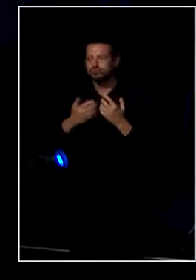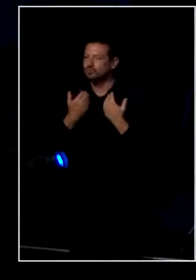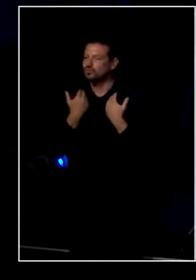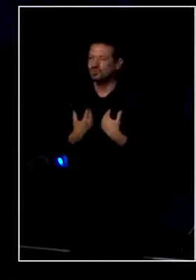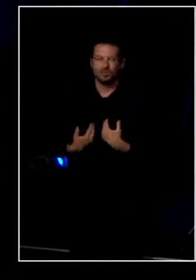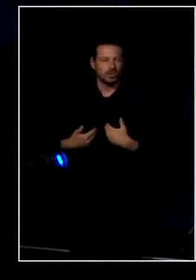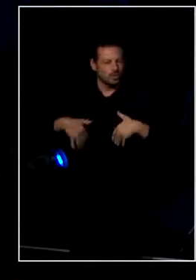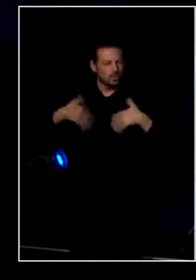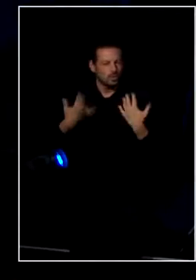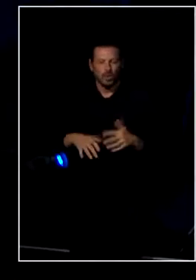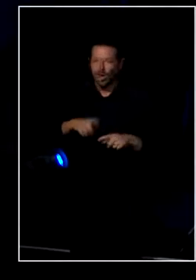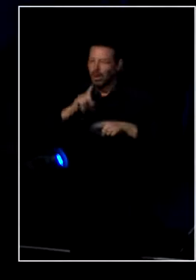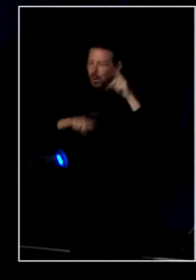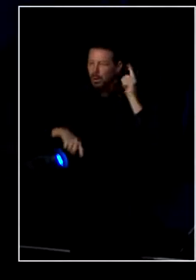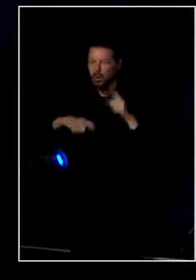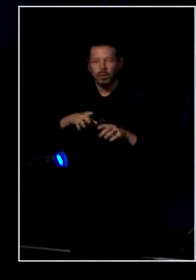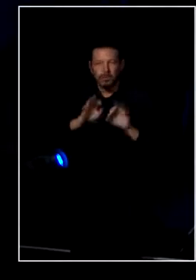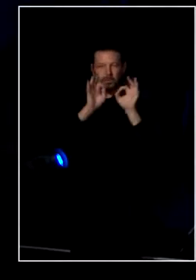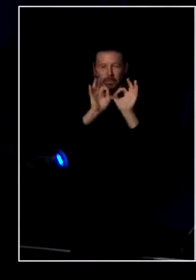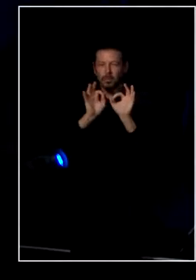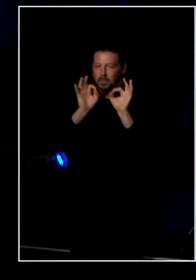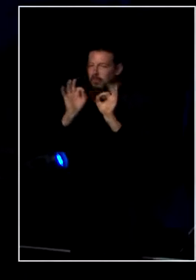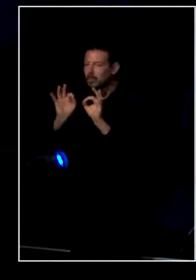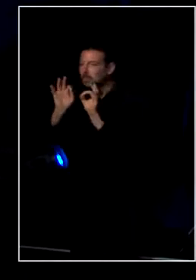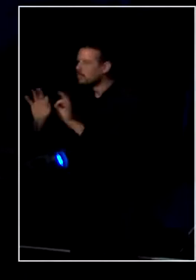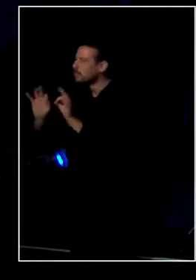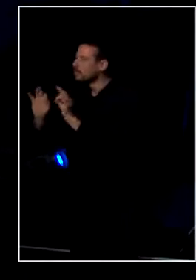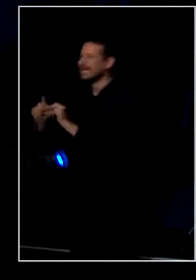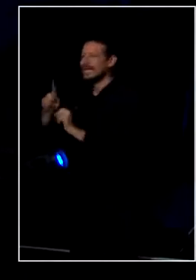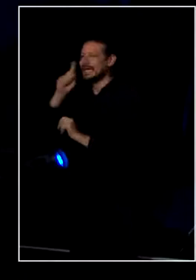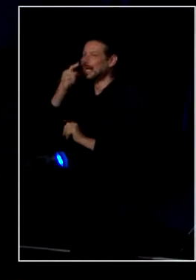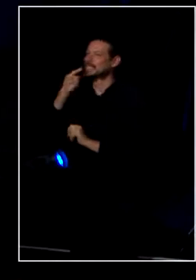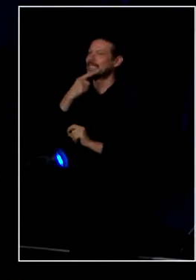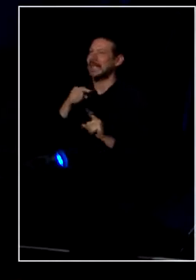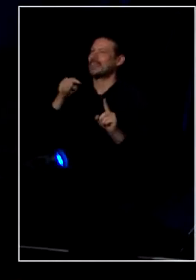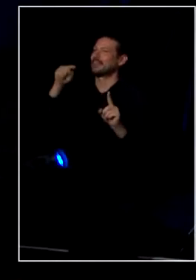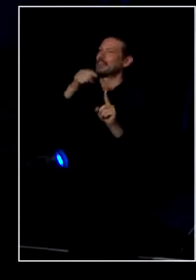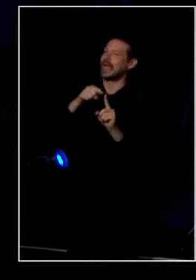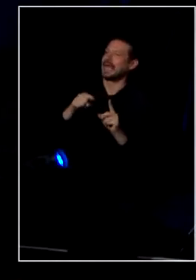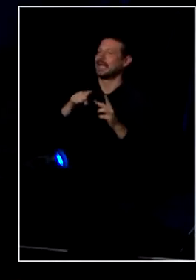and varied and nuanced that you can't really pinpoint